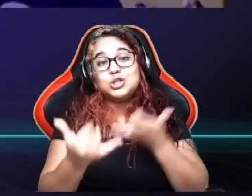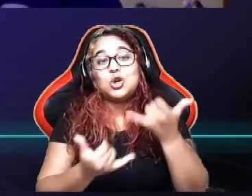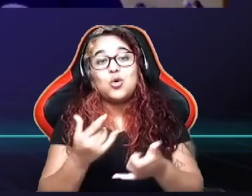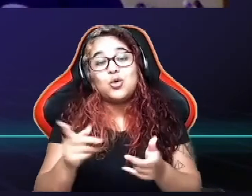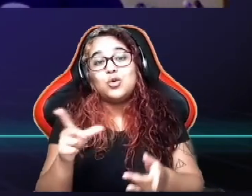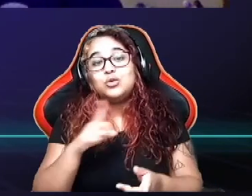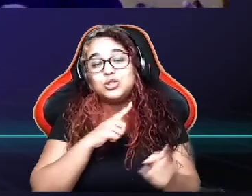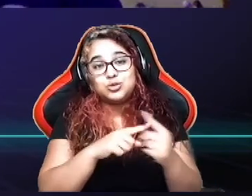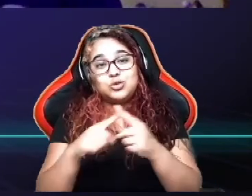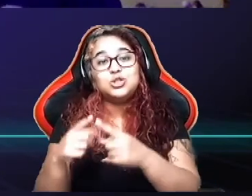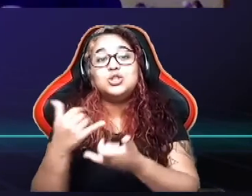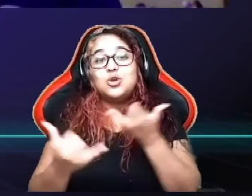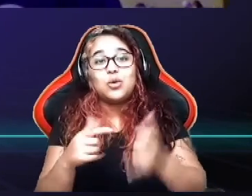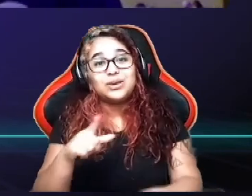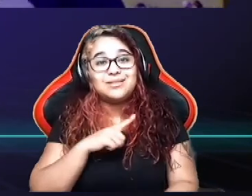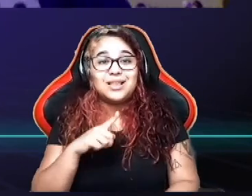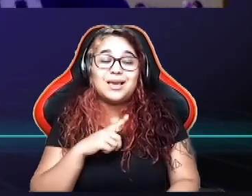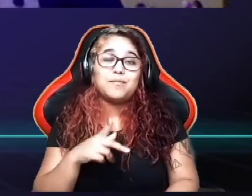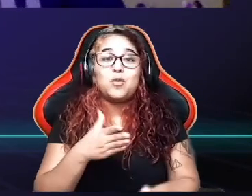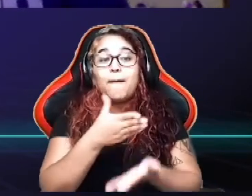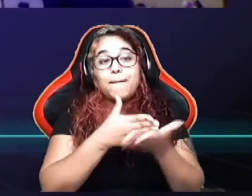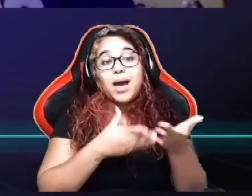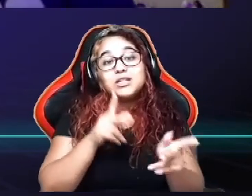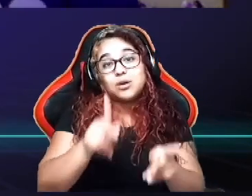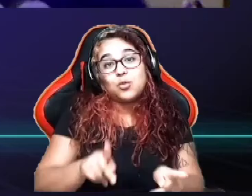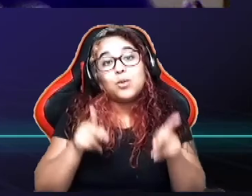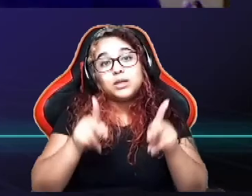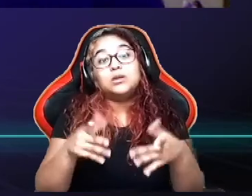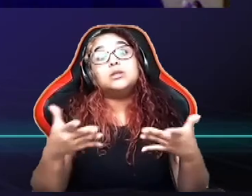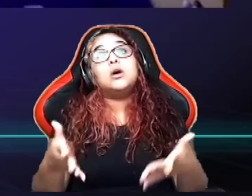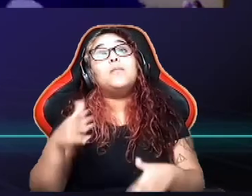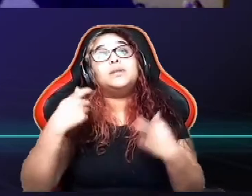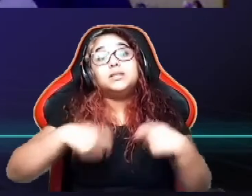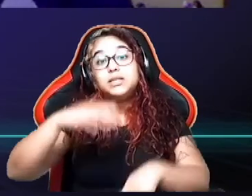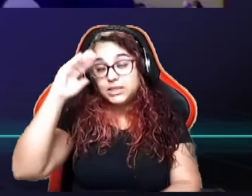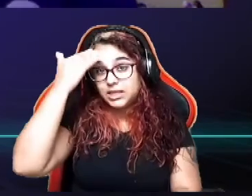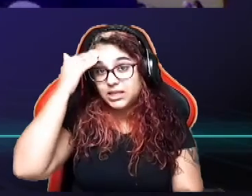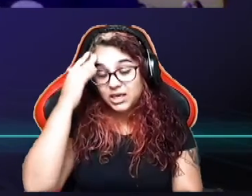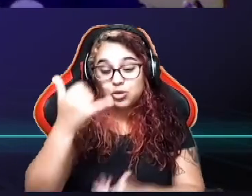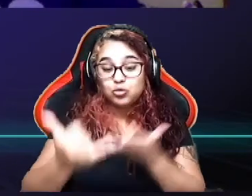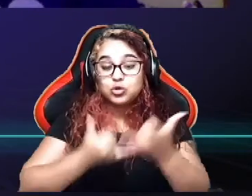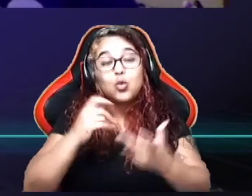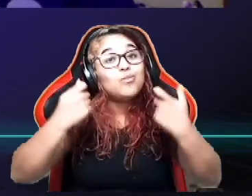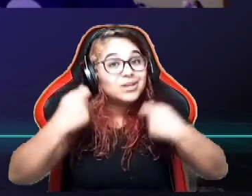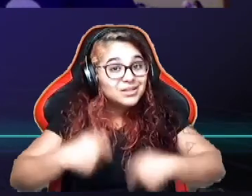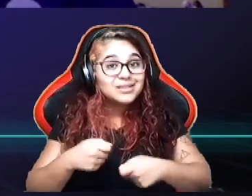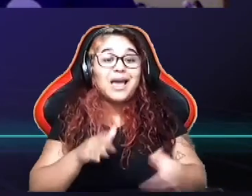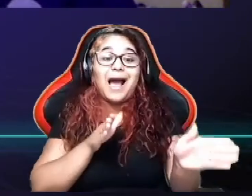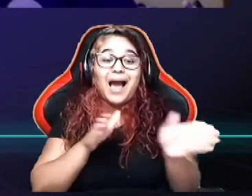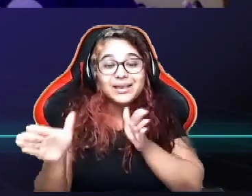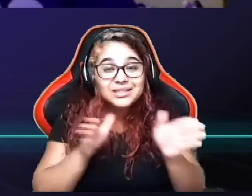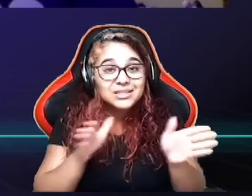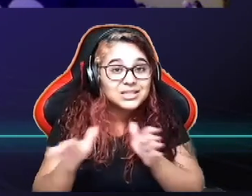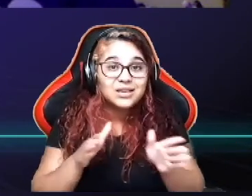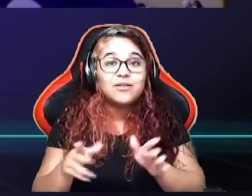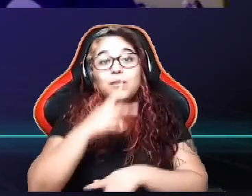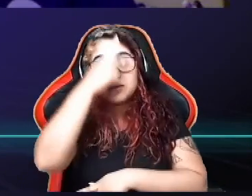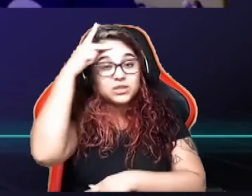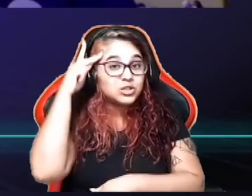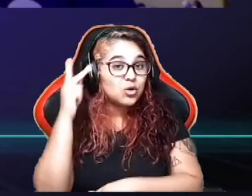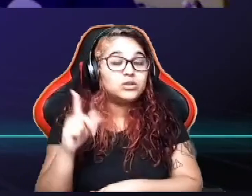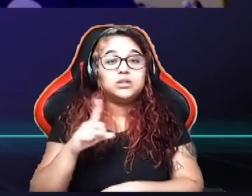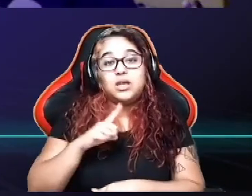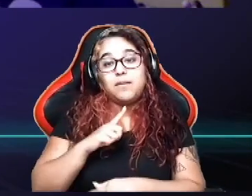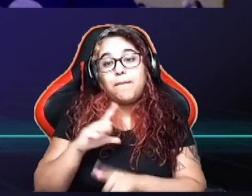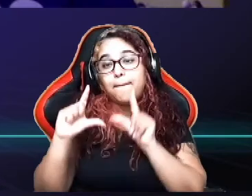product that exists and is sometimes the only product that there is for a certain part of the population. It can be an entry door to the gaming